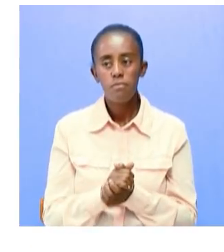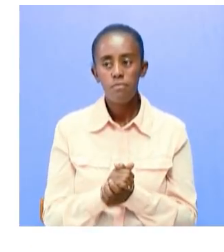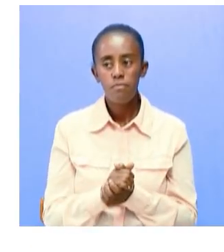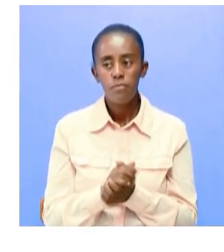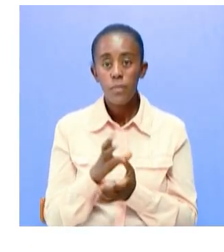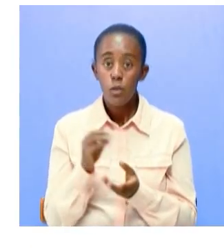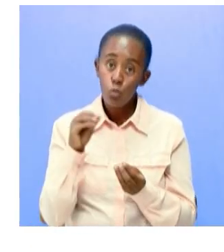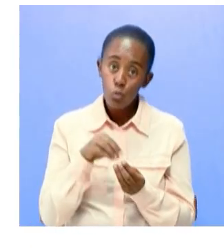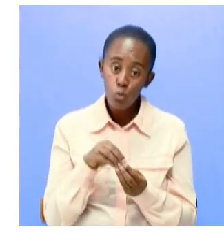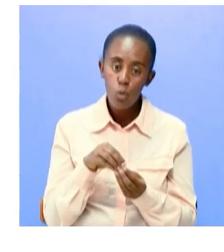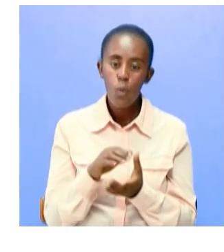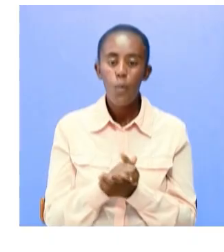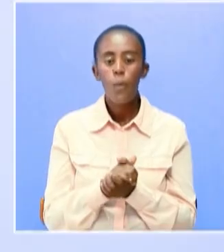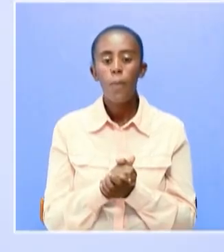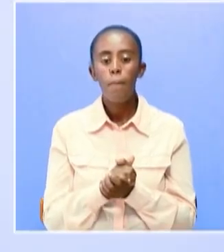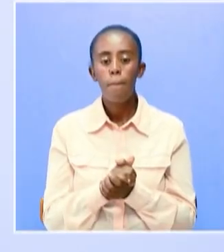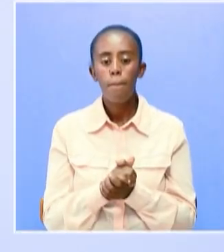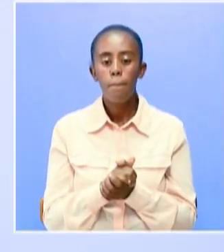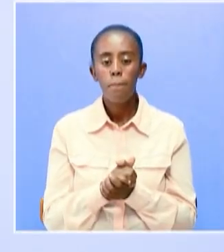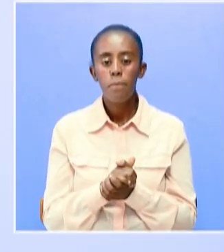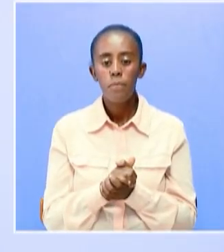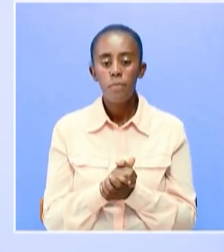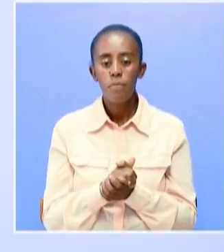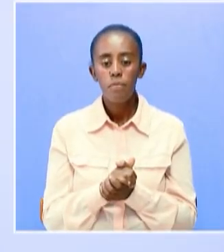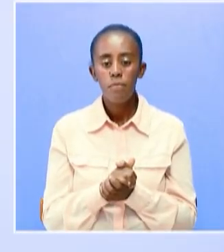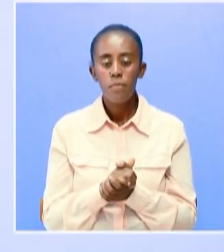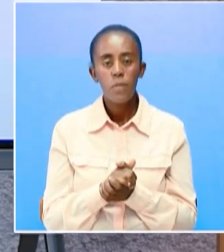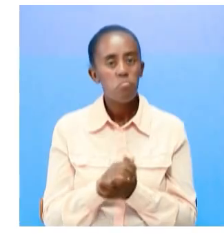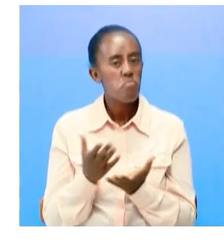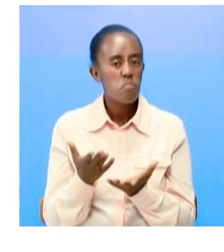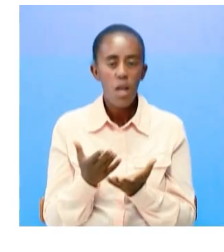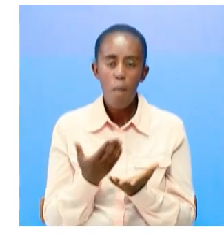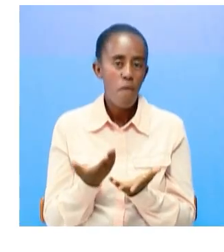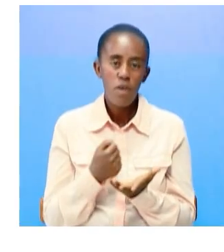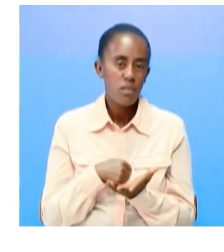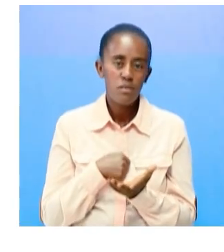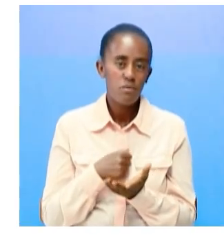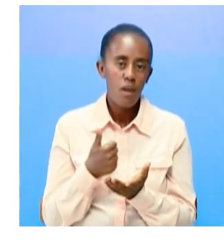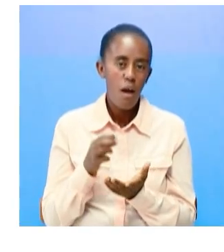And also you can say here, I'm afraid. I'm afraid.